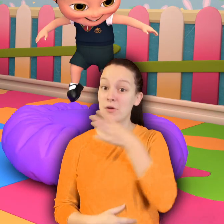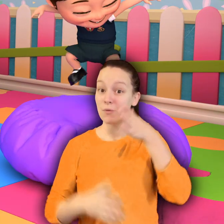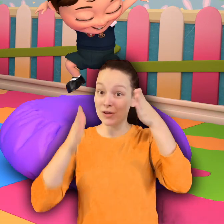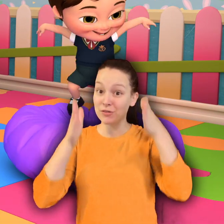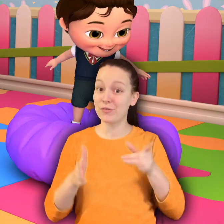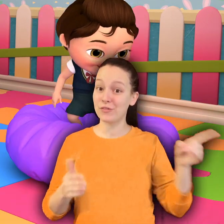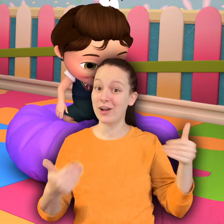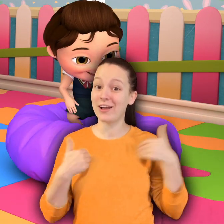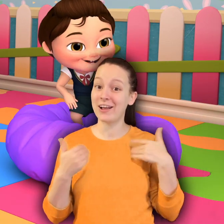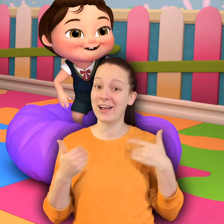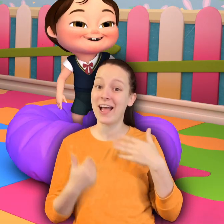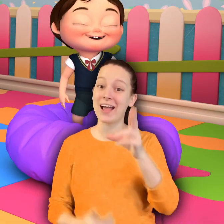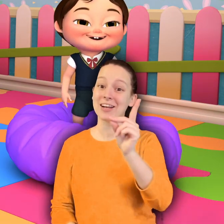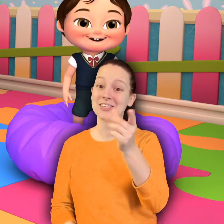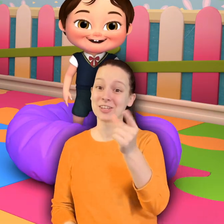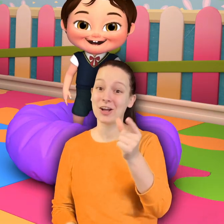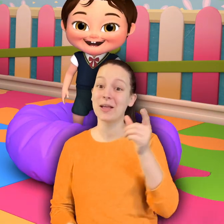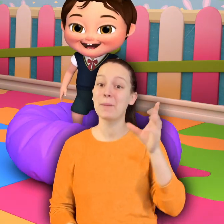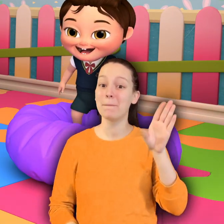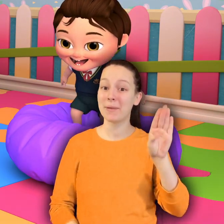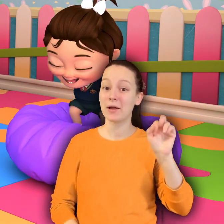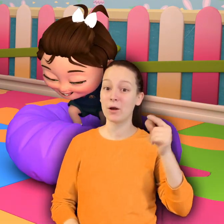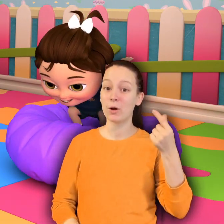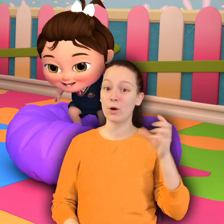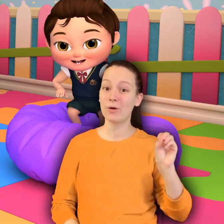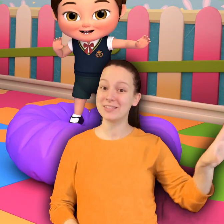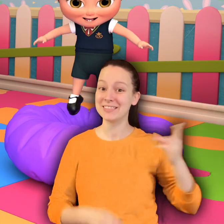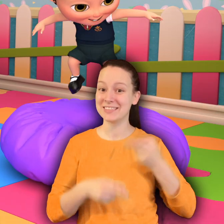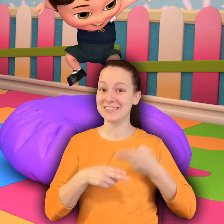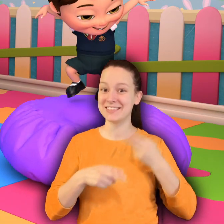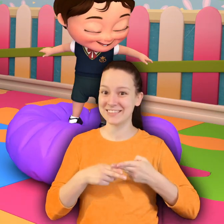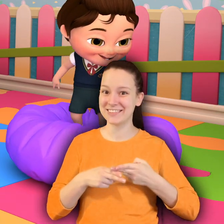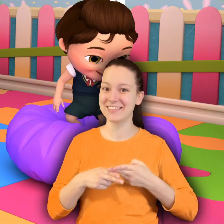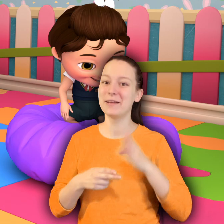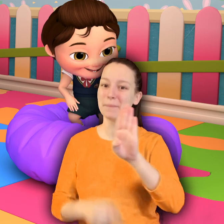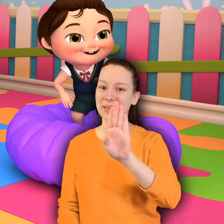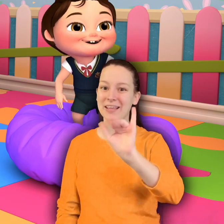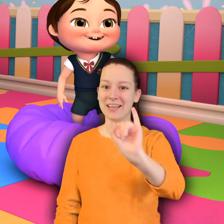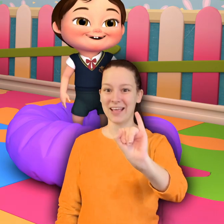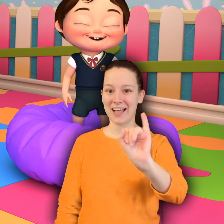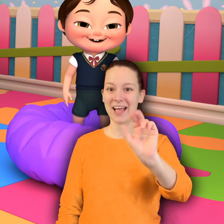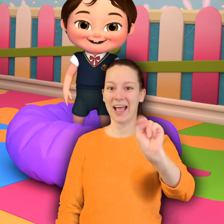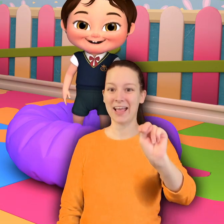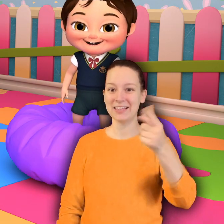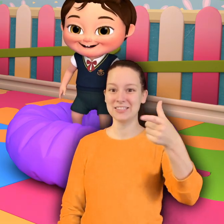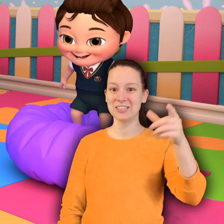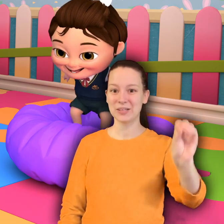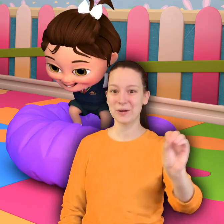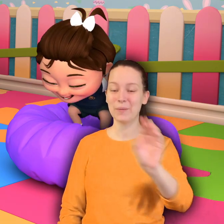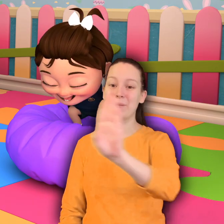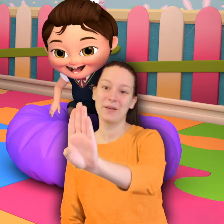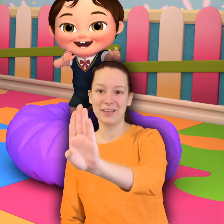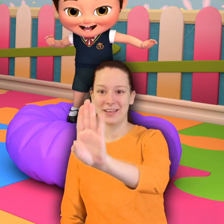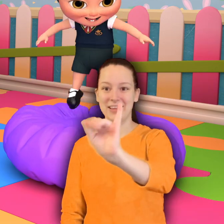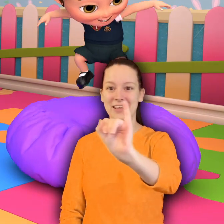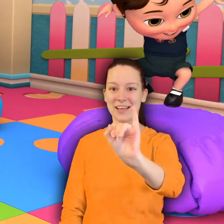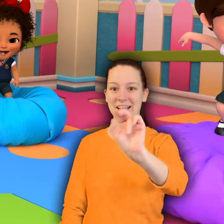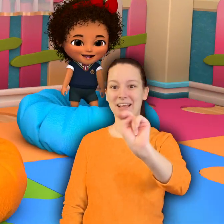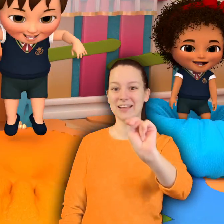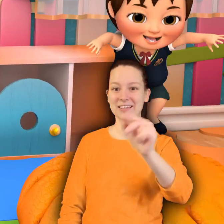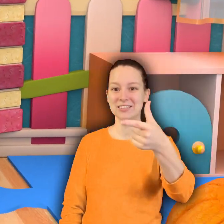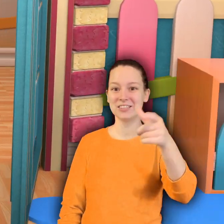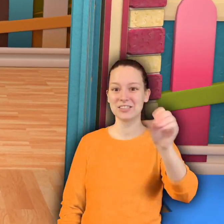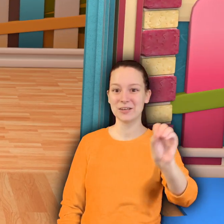There was a farmer, had a dog And Bingo was his name-o B-I-N-G-O, B